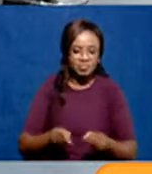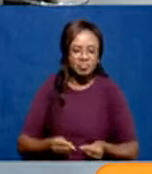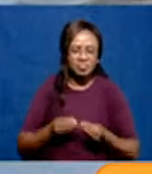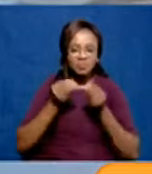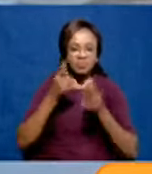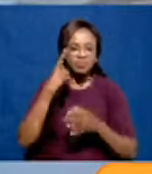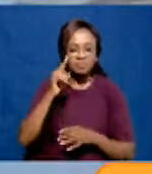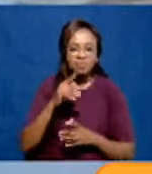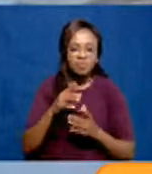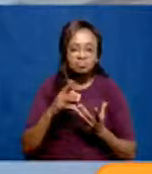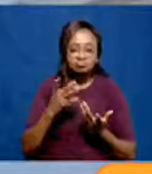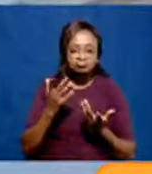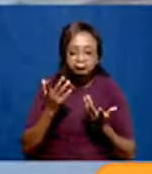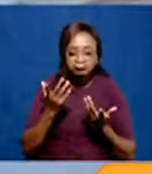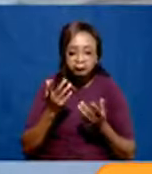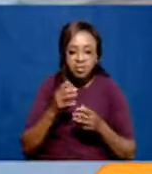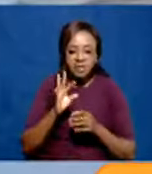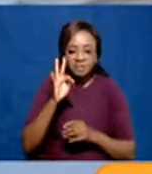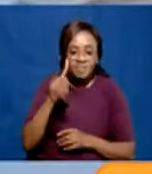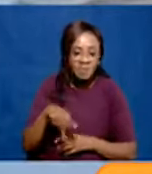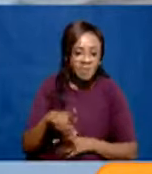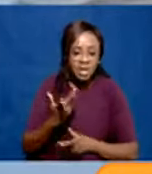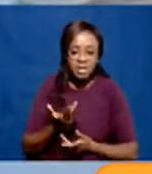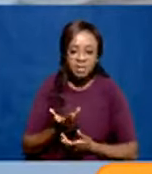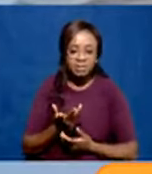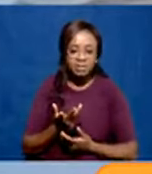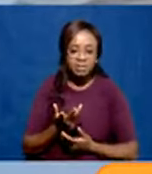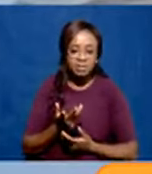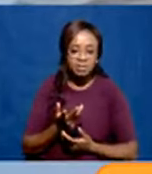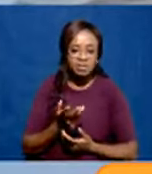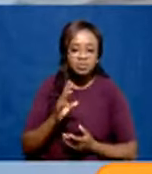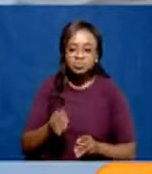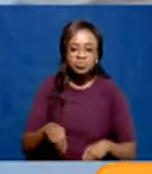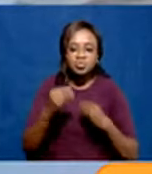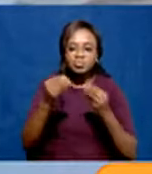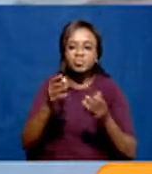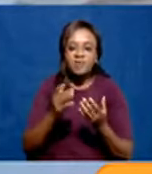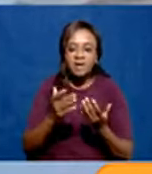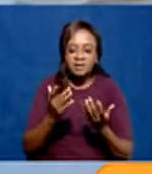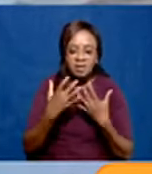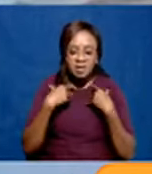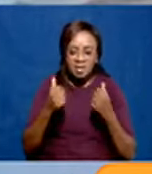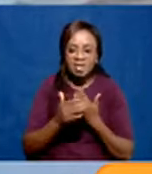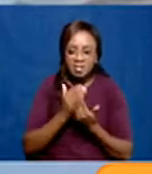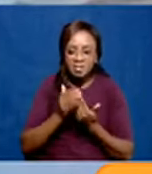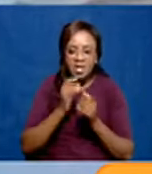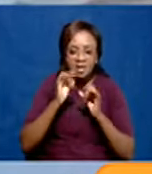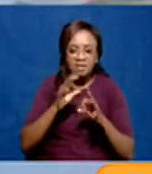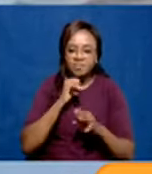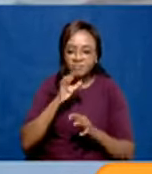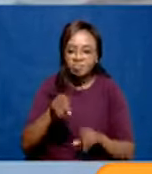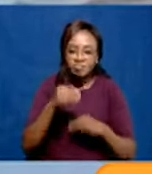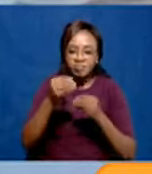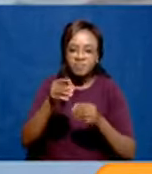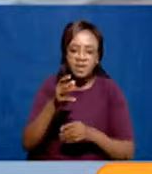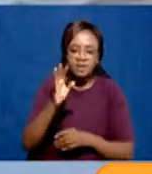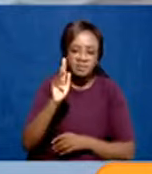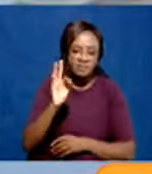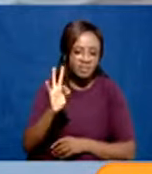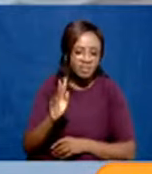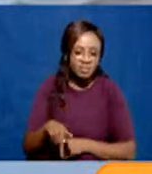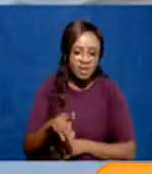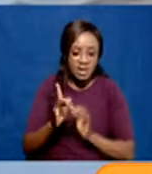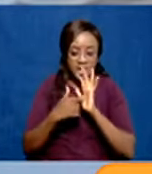example, of contraception. It's not there. How will you offer primary health care where you are not offering contraception? Look at services